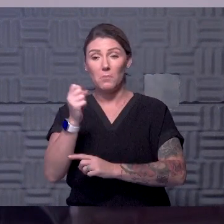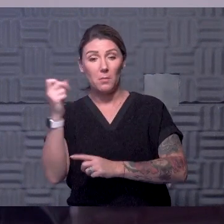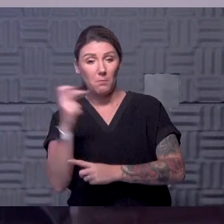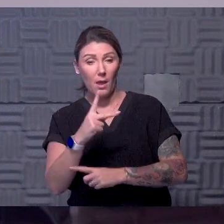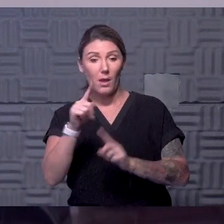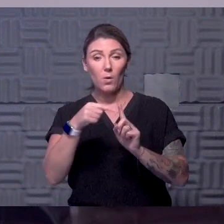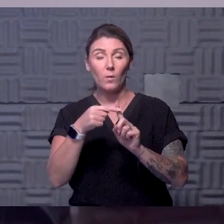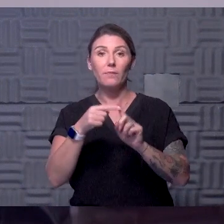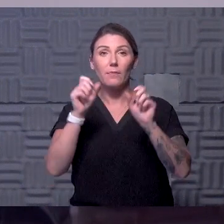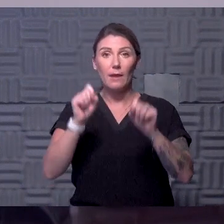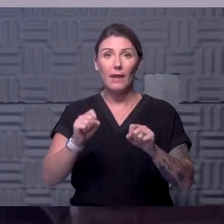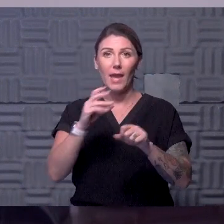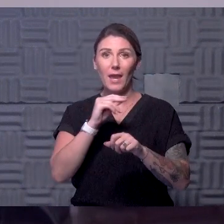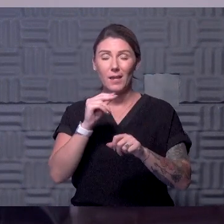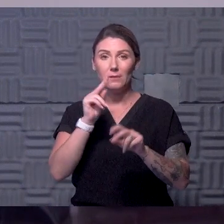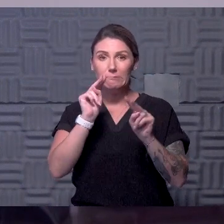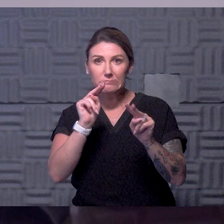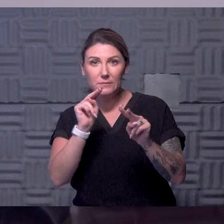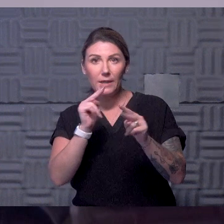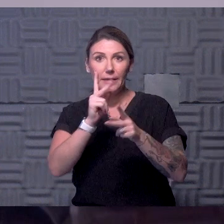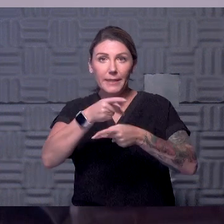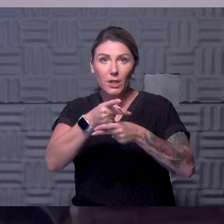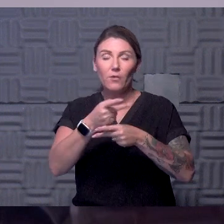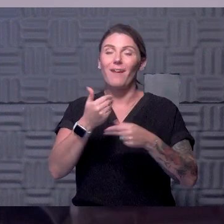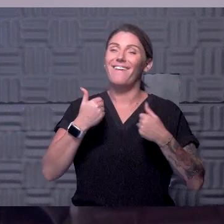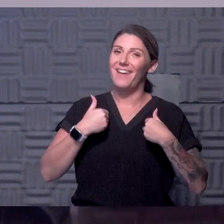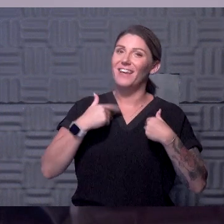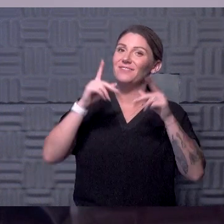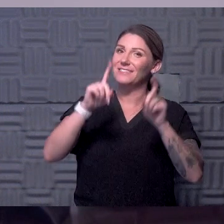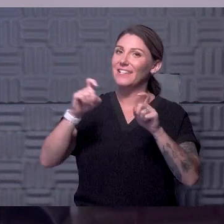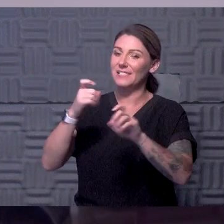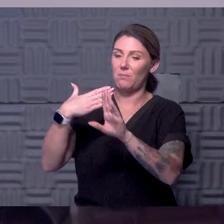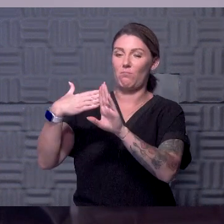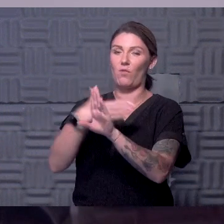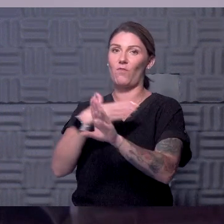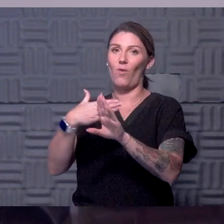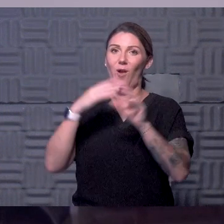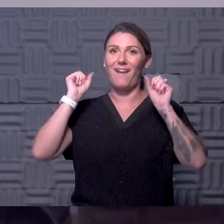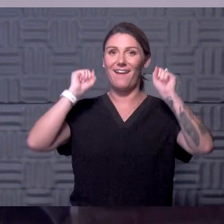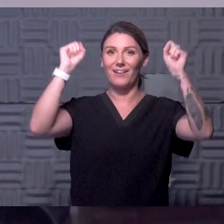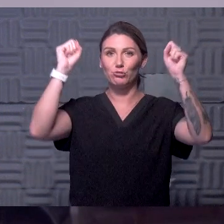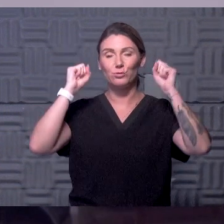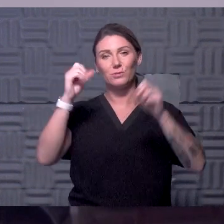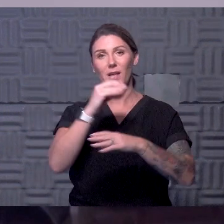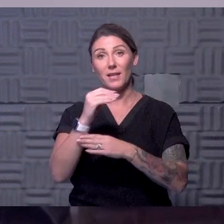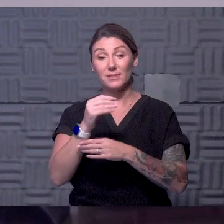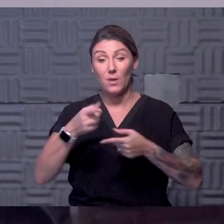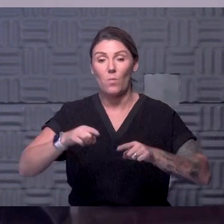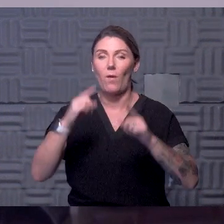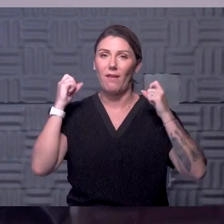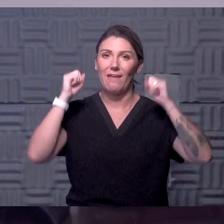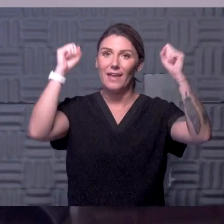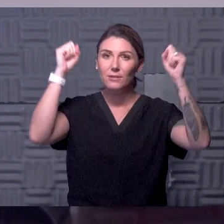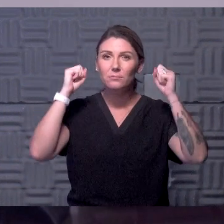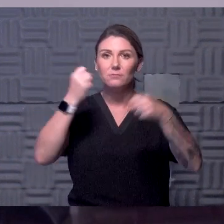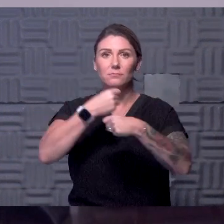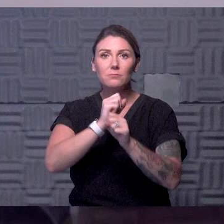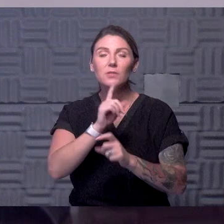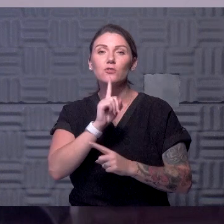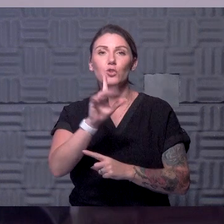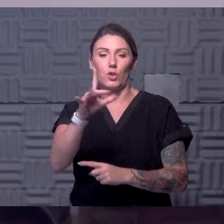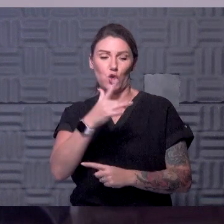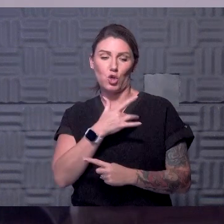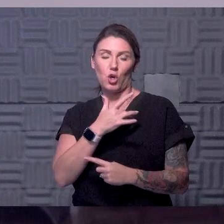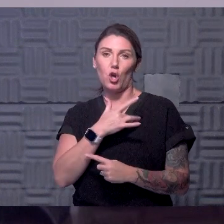back out on the field. And yes, we have some screening that we do before they start exercising and as they exercise to make sure that their hearts